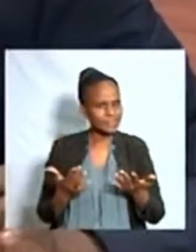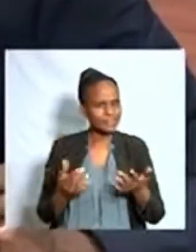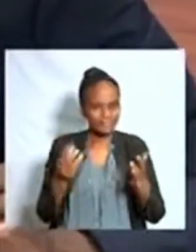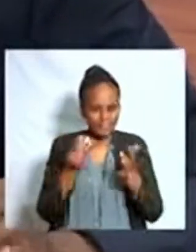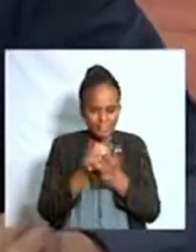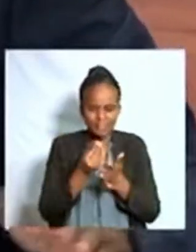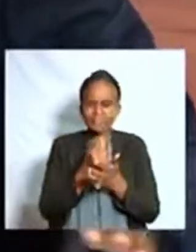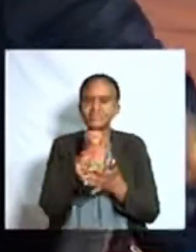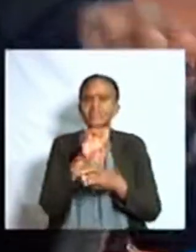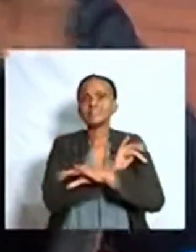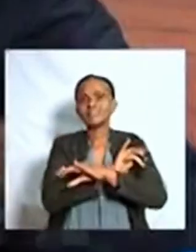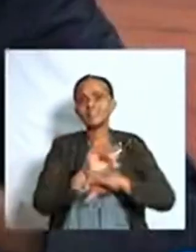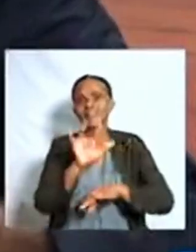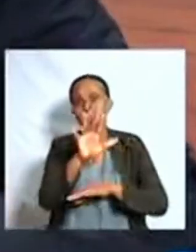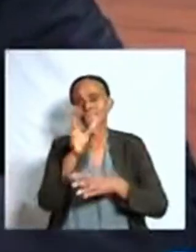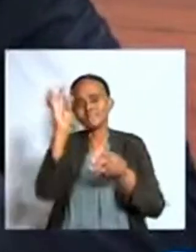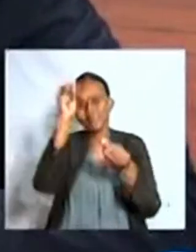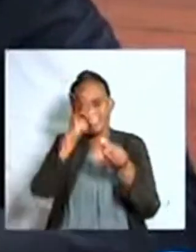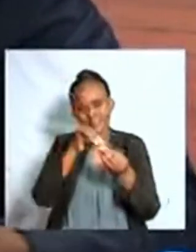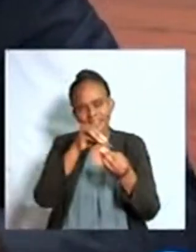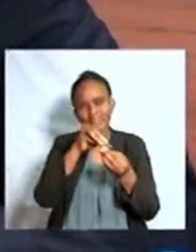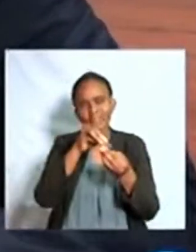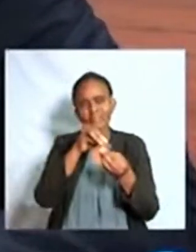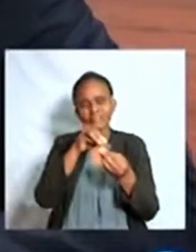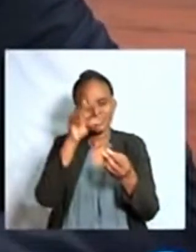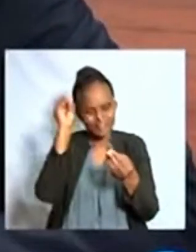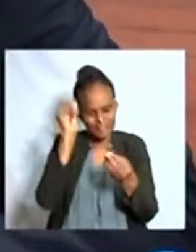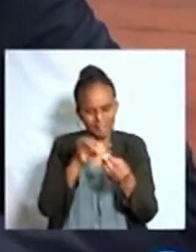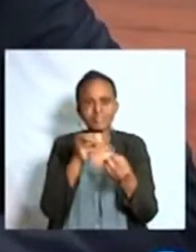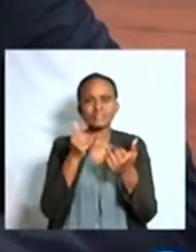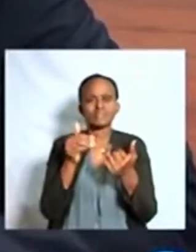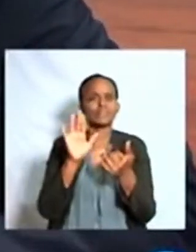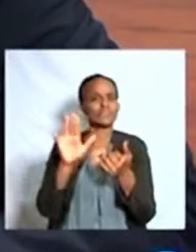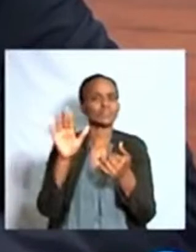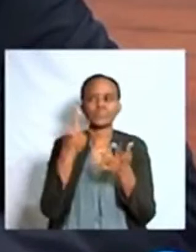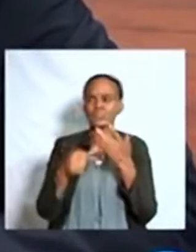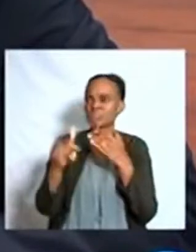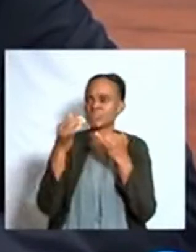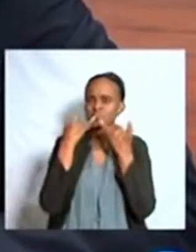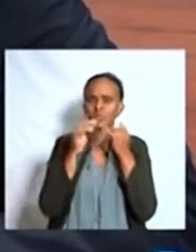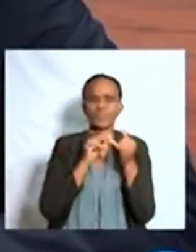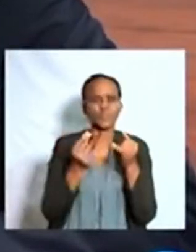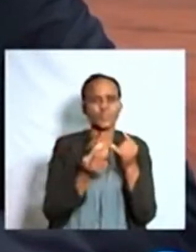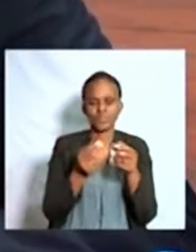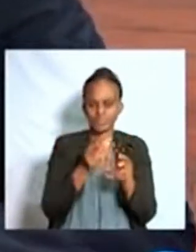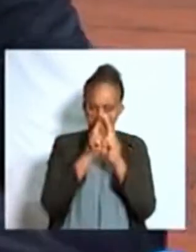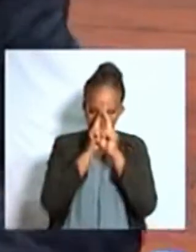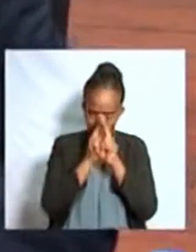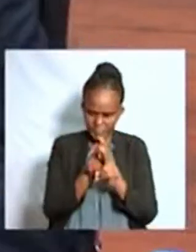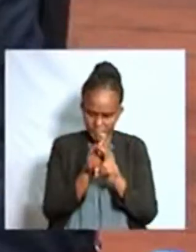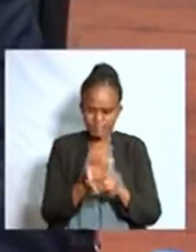amount is not there. You are even adding more things still not adding up. Honorable,